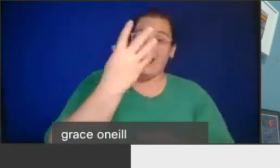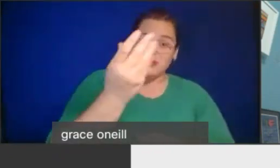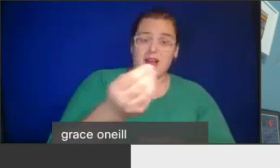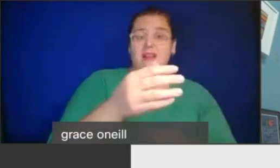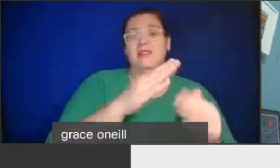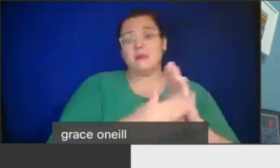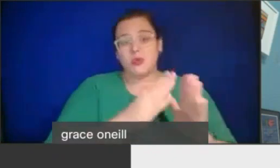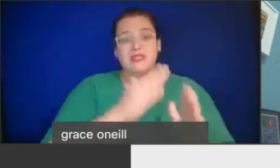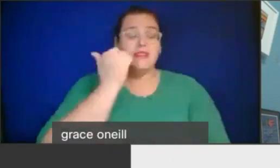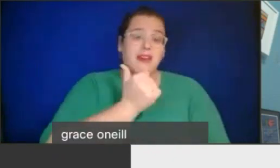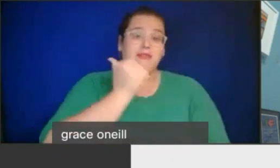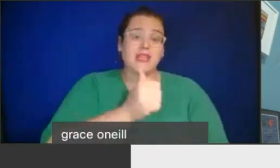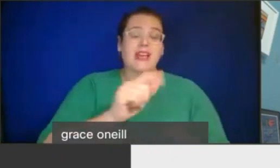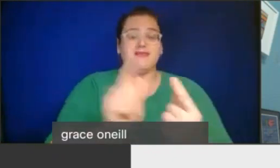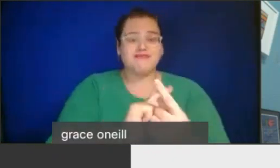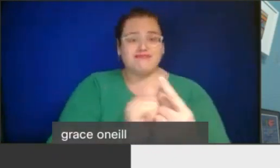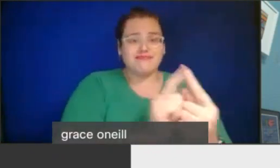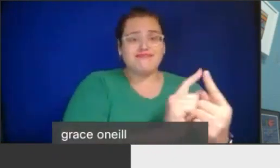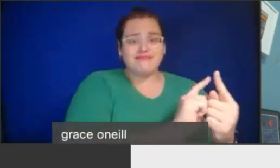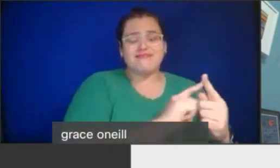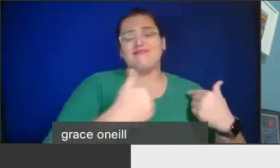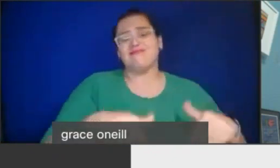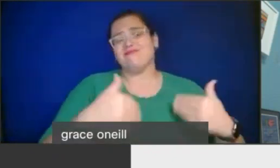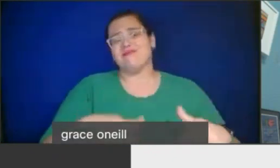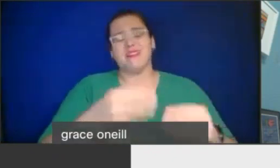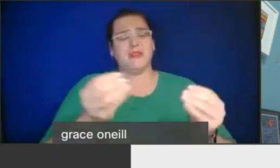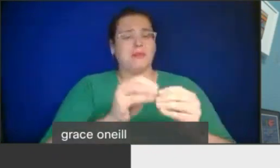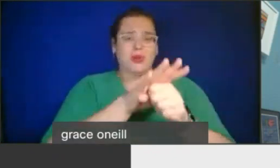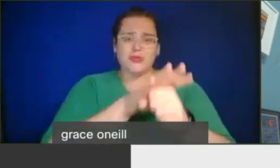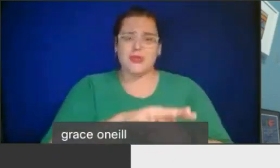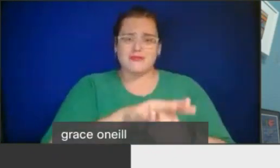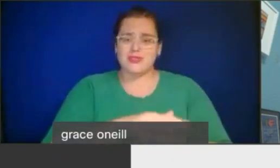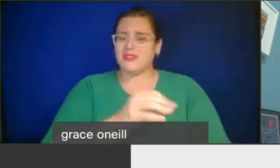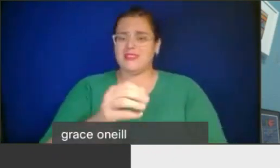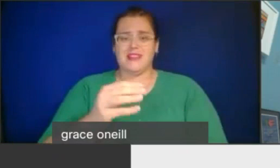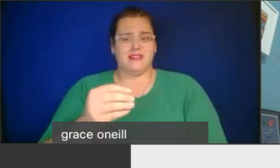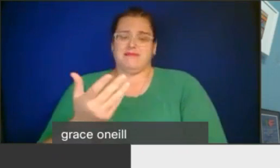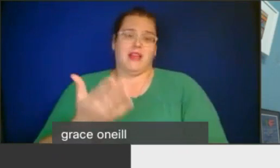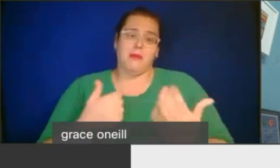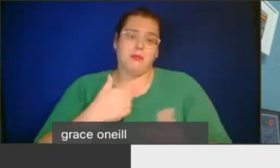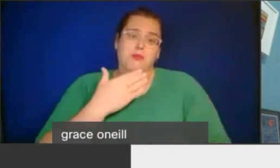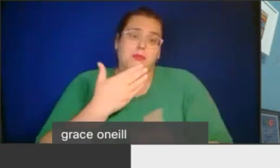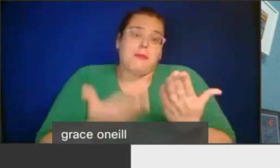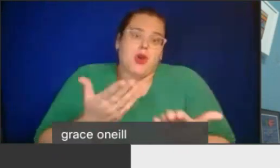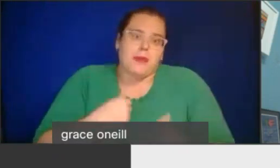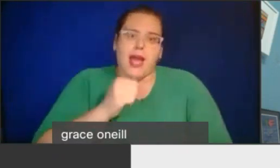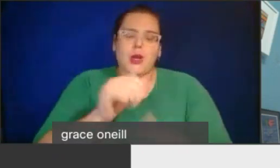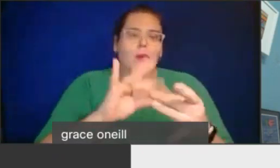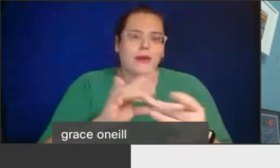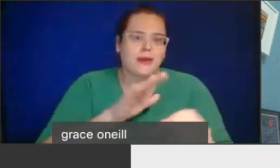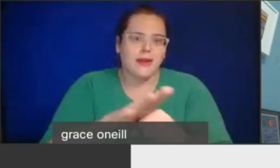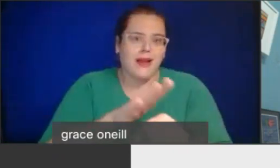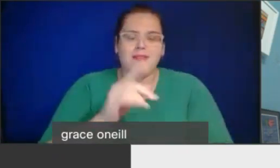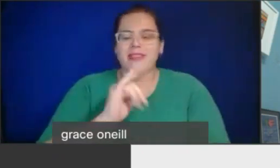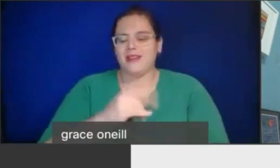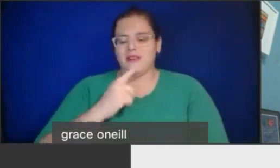every single day. And I probably don't say enough how much we appreciate how hard folks are working to